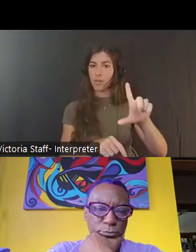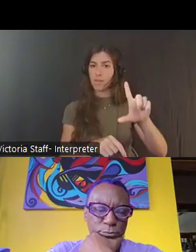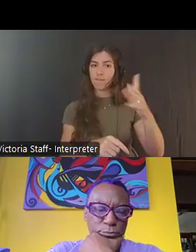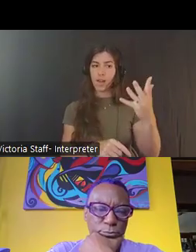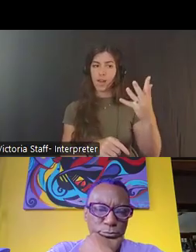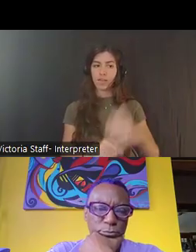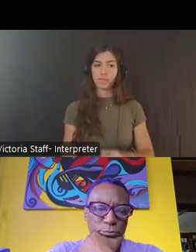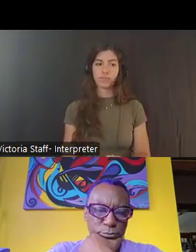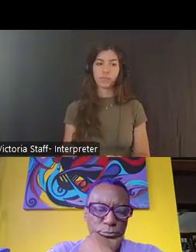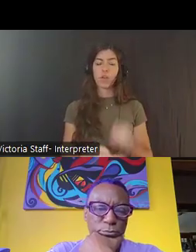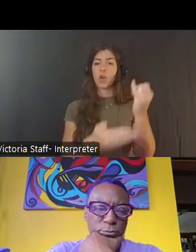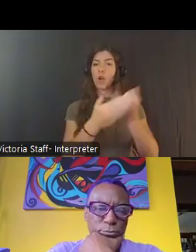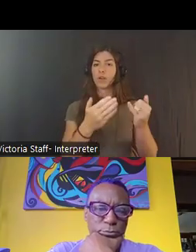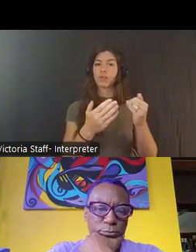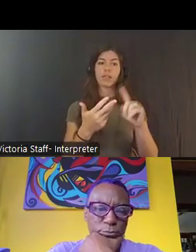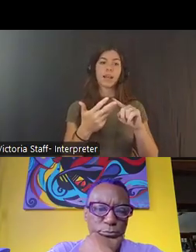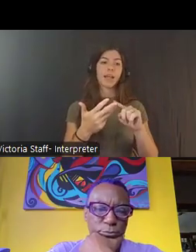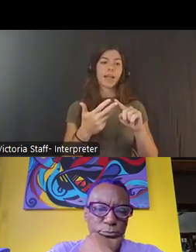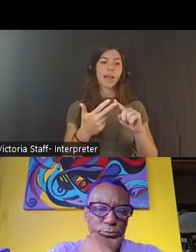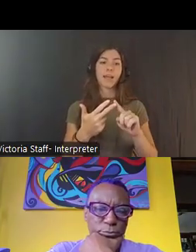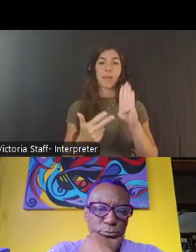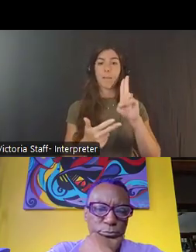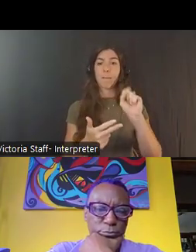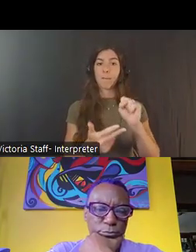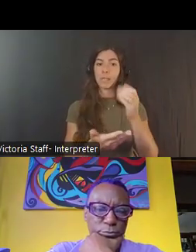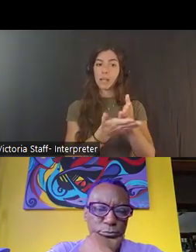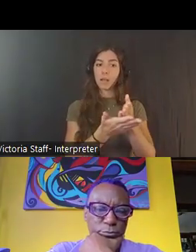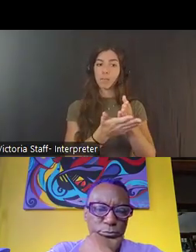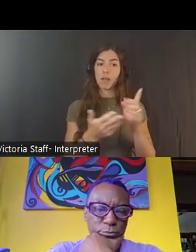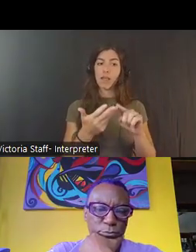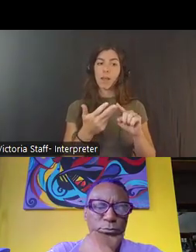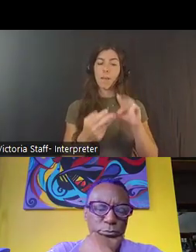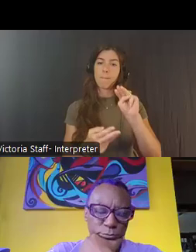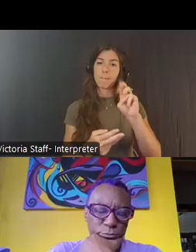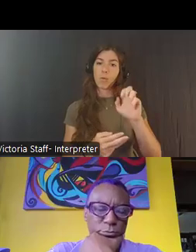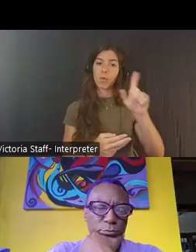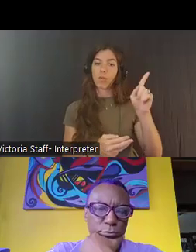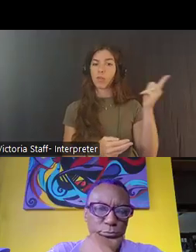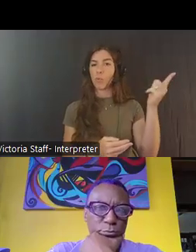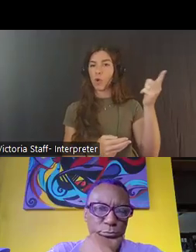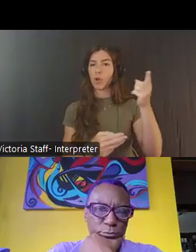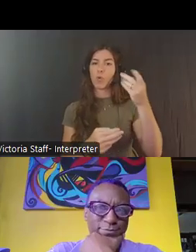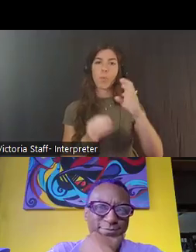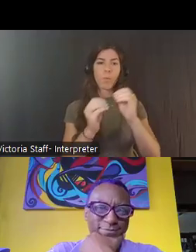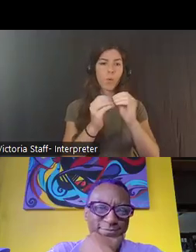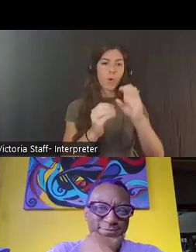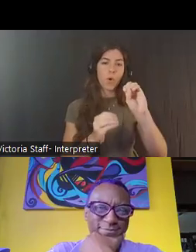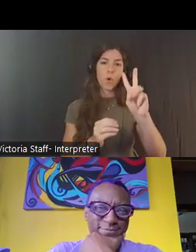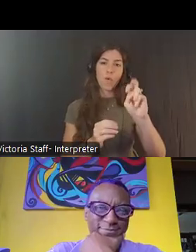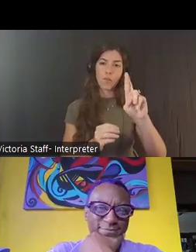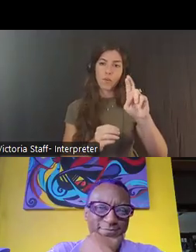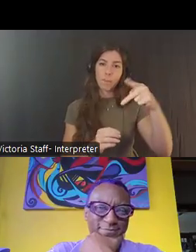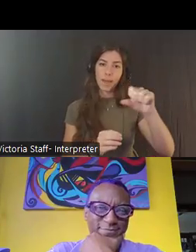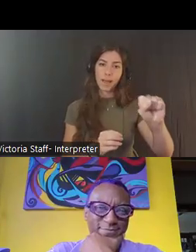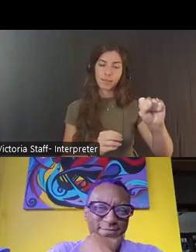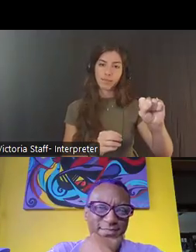a few times. And then murals in one or more overpasses. The challenge of overpasses, of course,